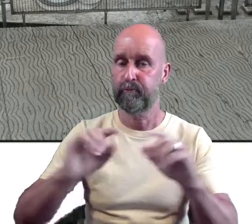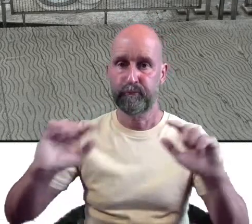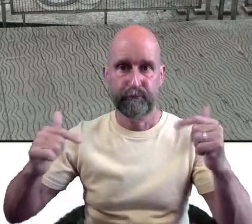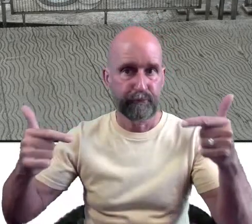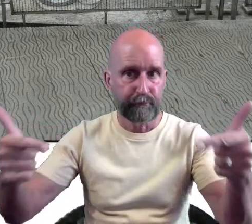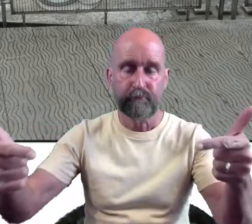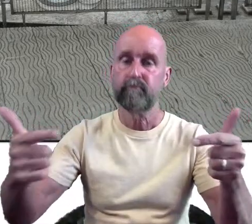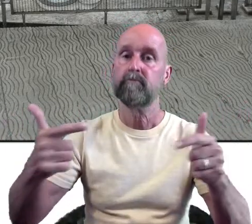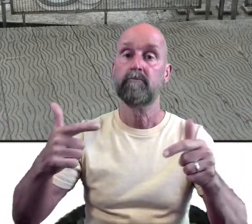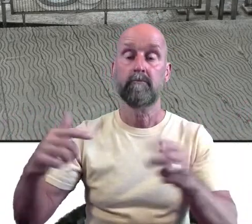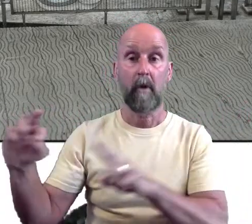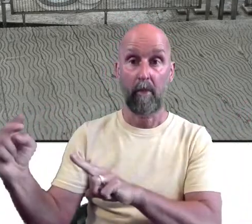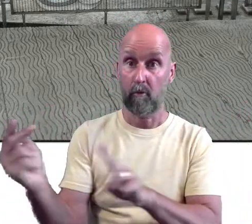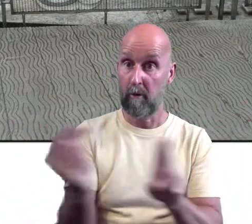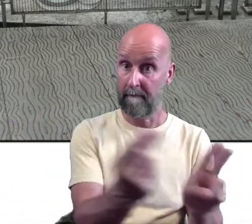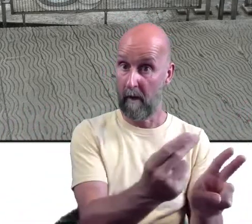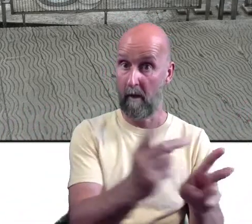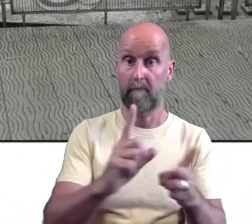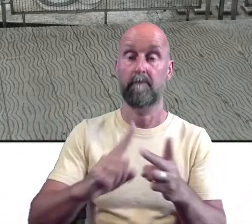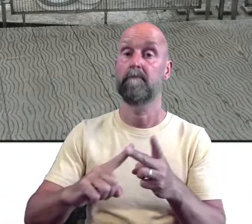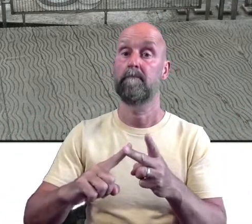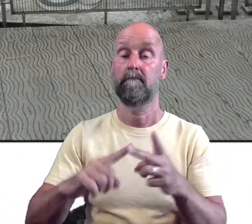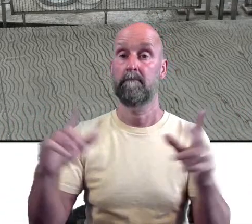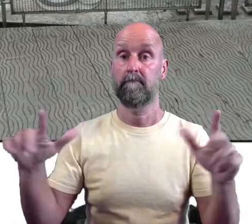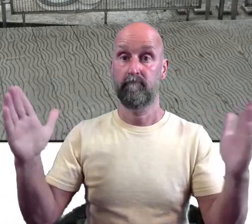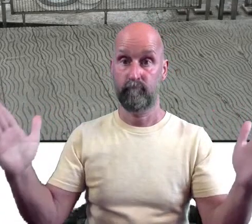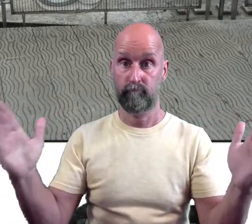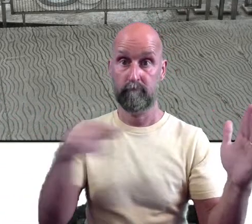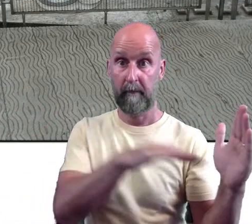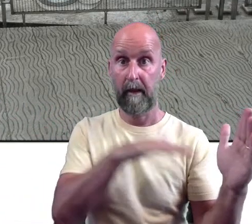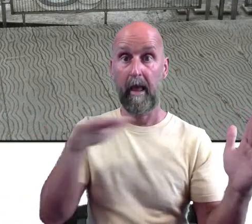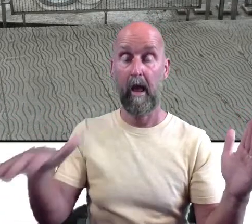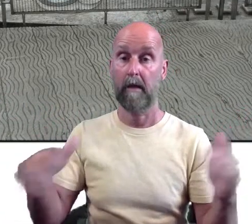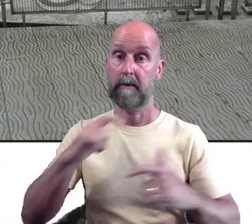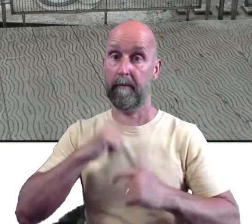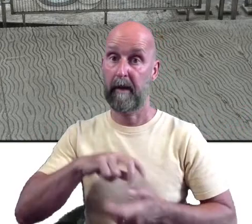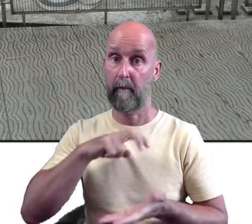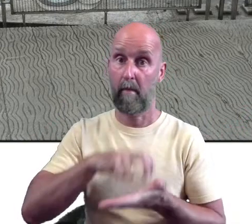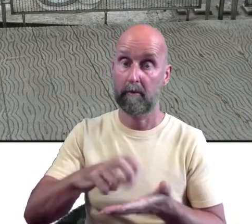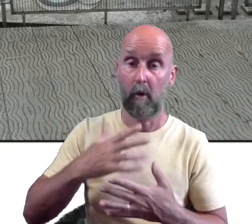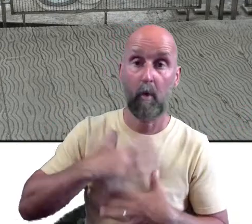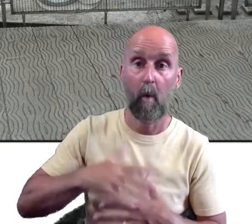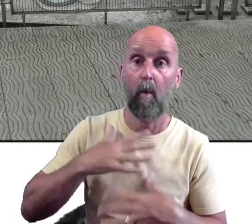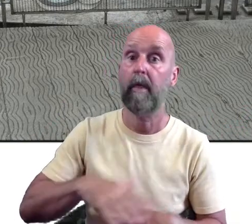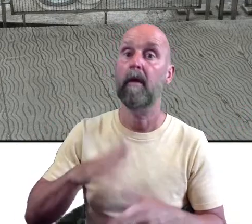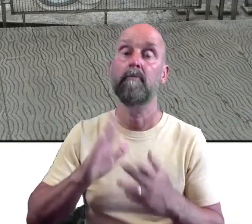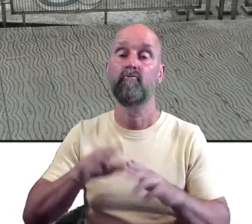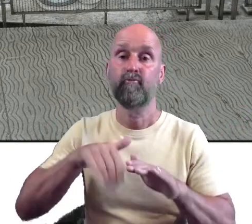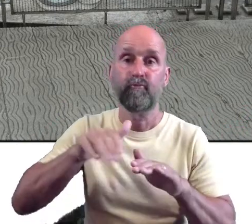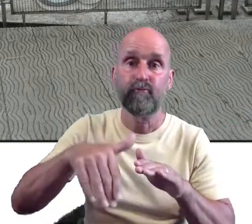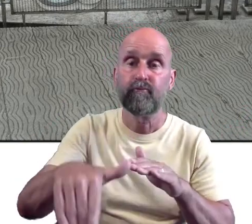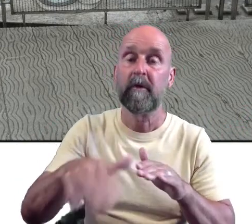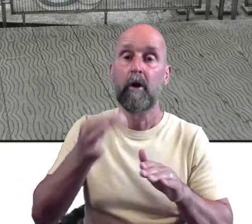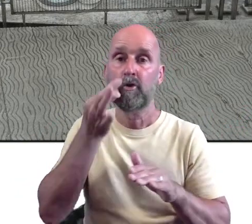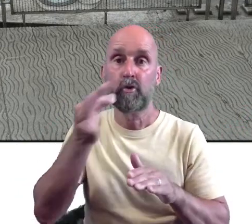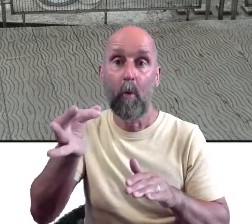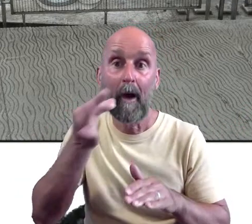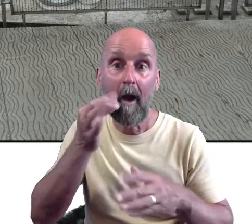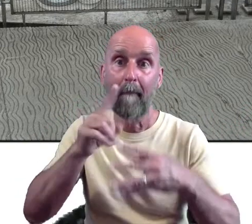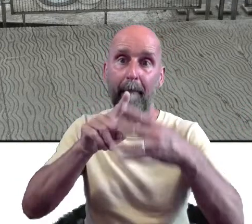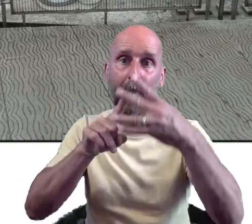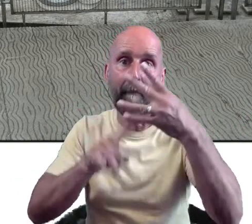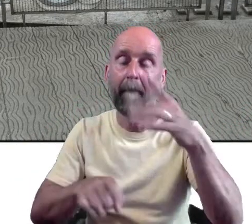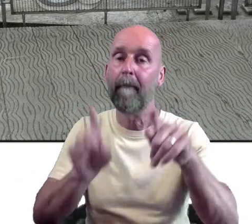river itself, the land it connects to, people's bodies and clothing, transport devices, chewing gum, things that make up